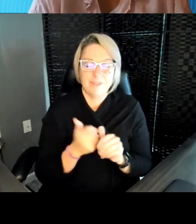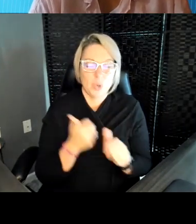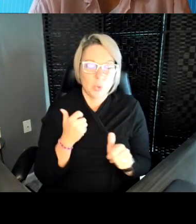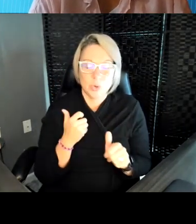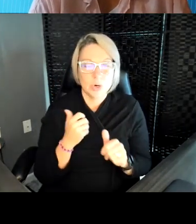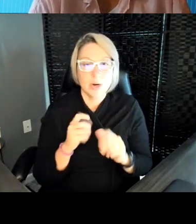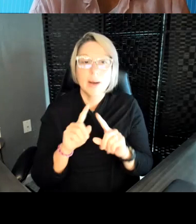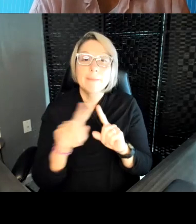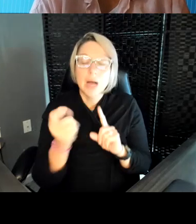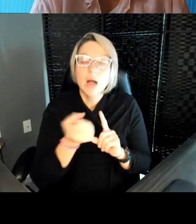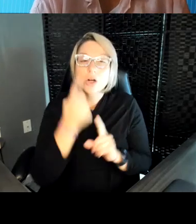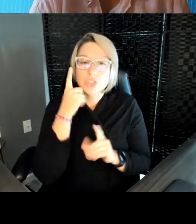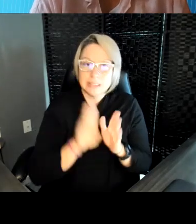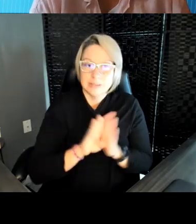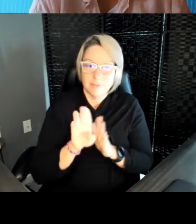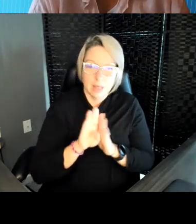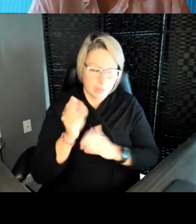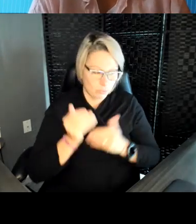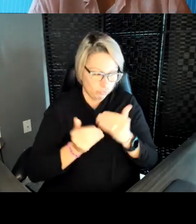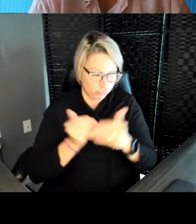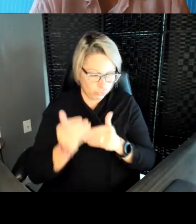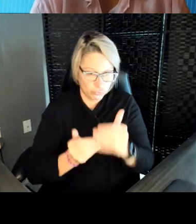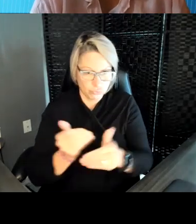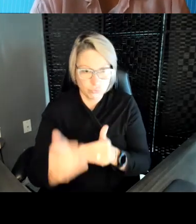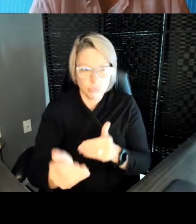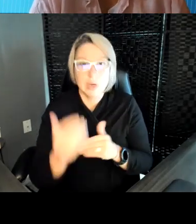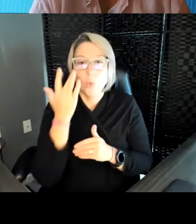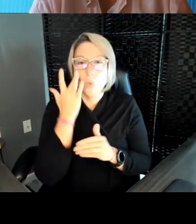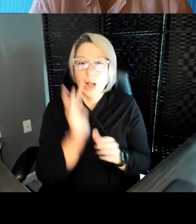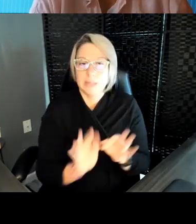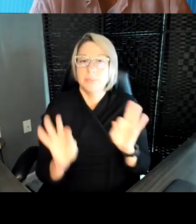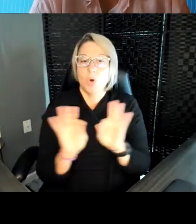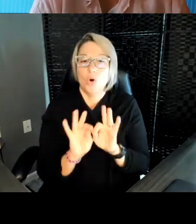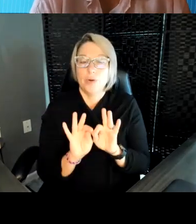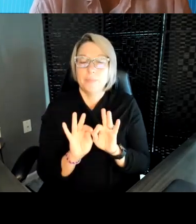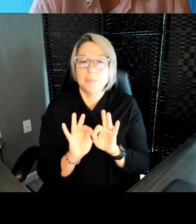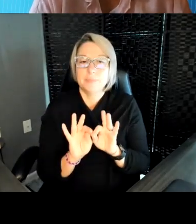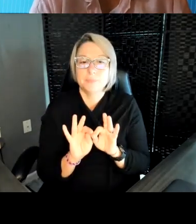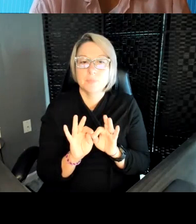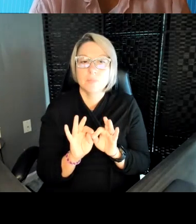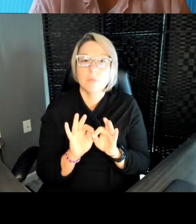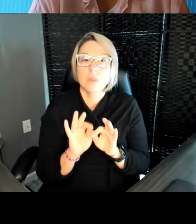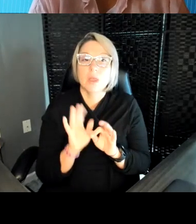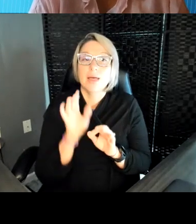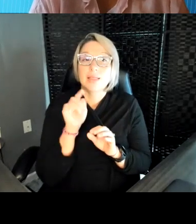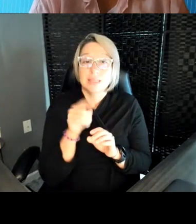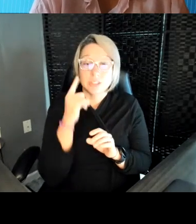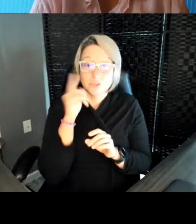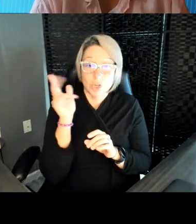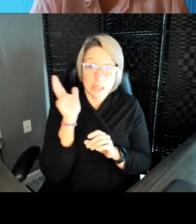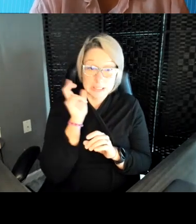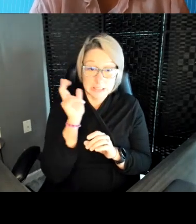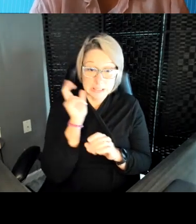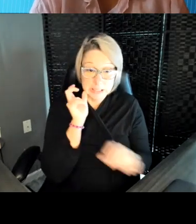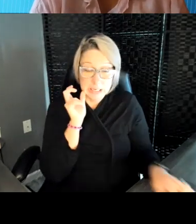understand the developmental progression and why it's important. Now, this is for listening. We know that we will have